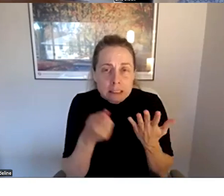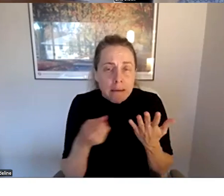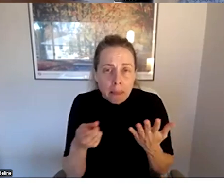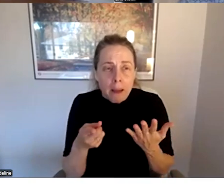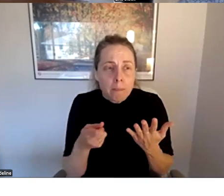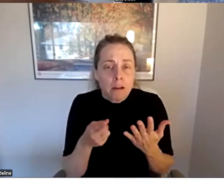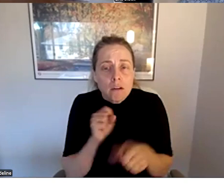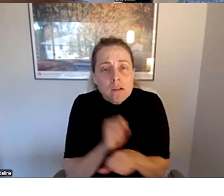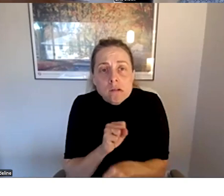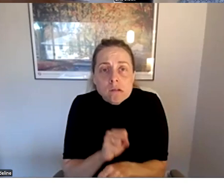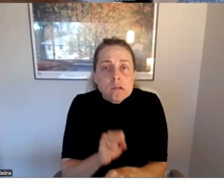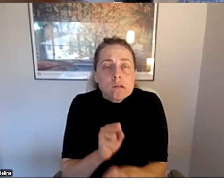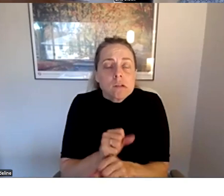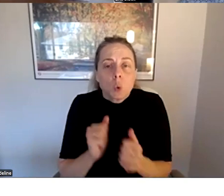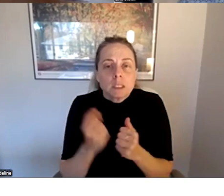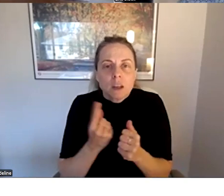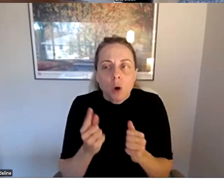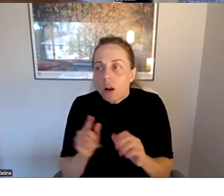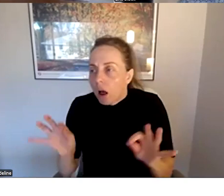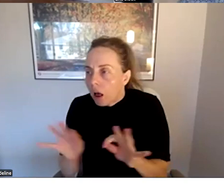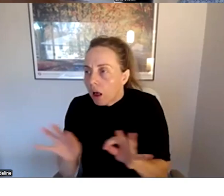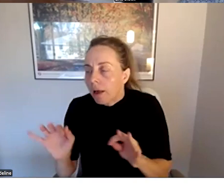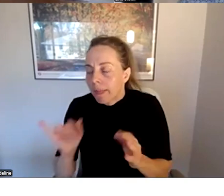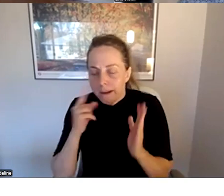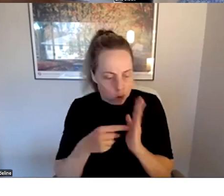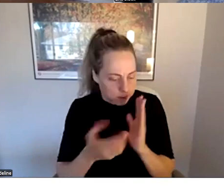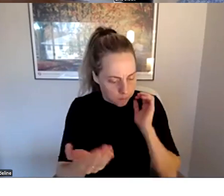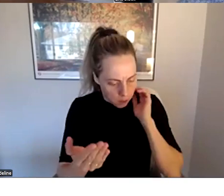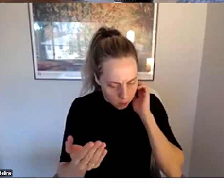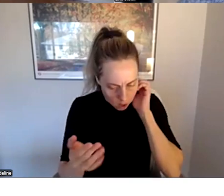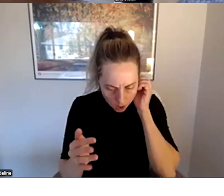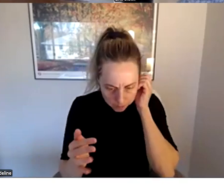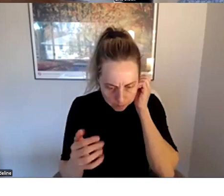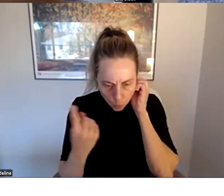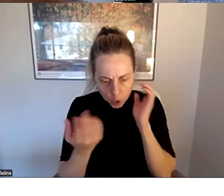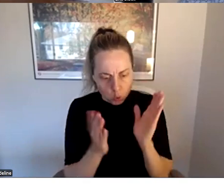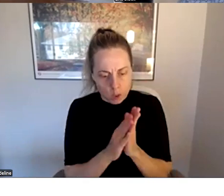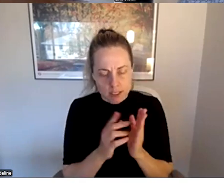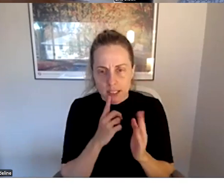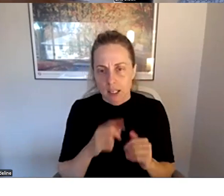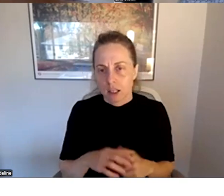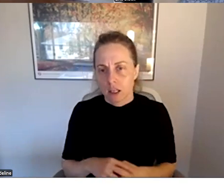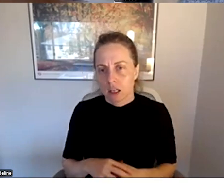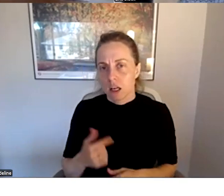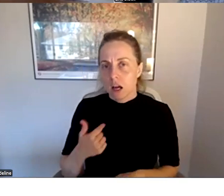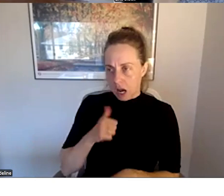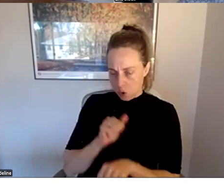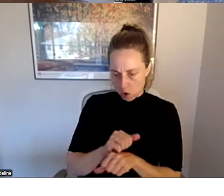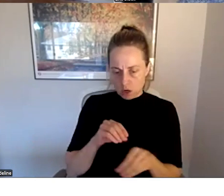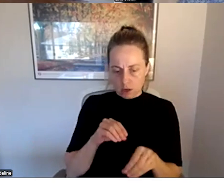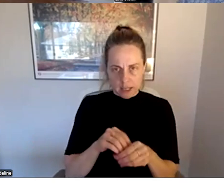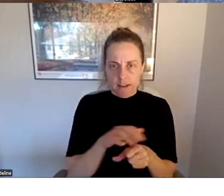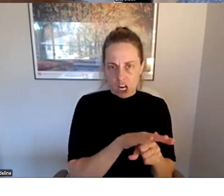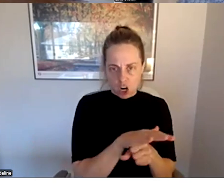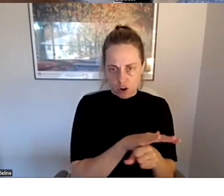employee space with something that was so small as one request was, I work in a subplant where